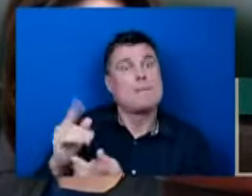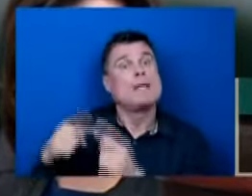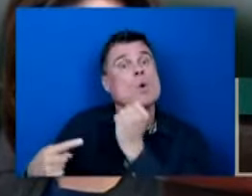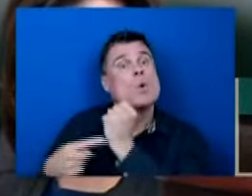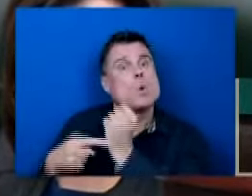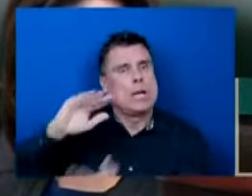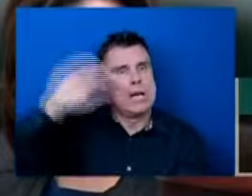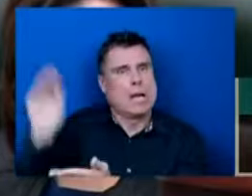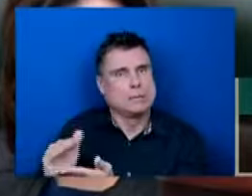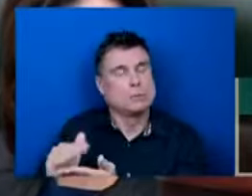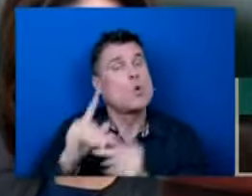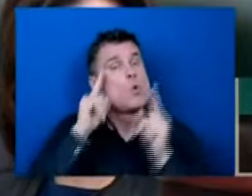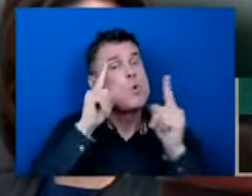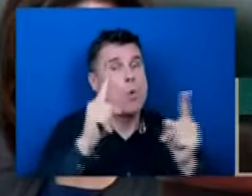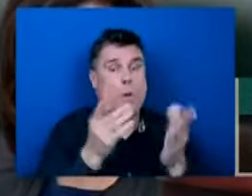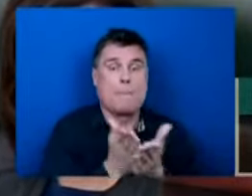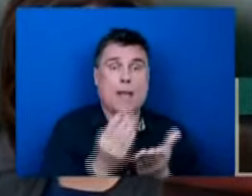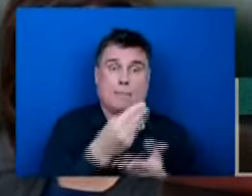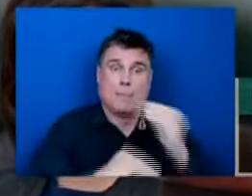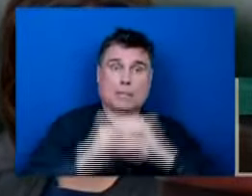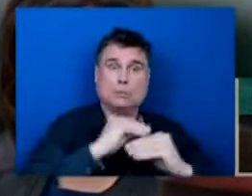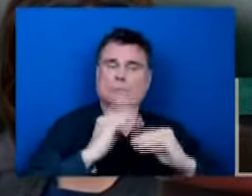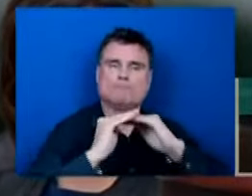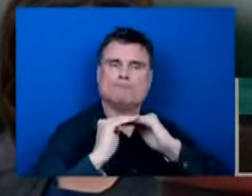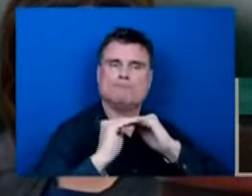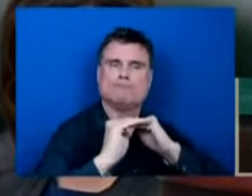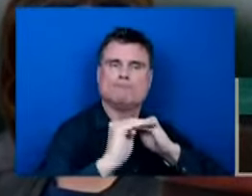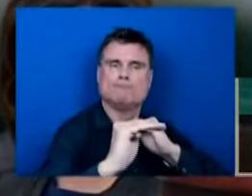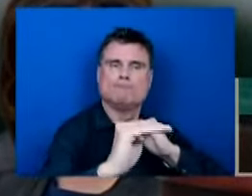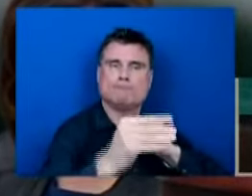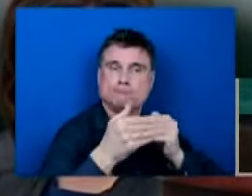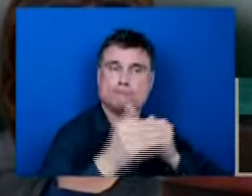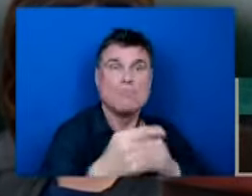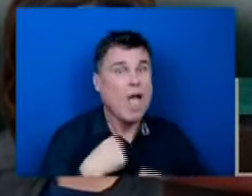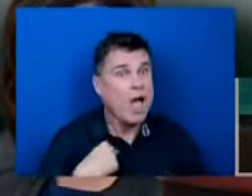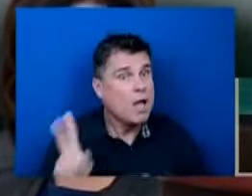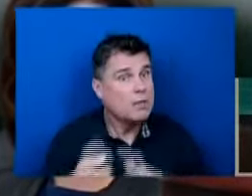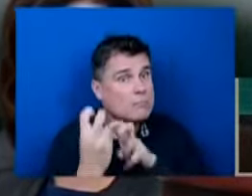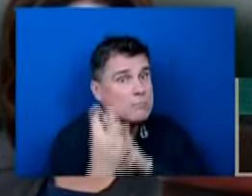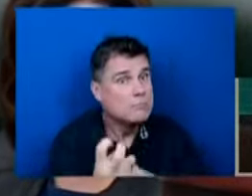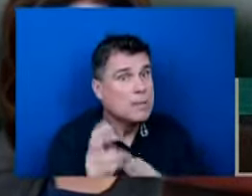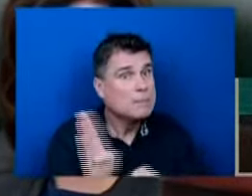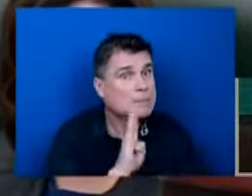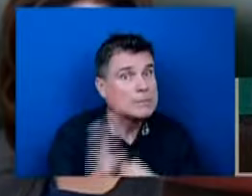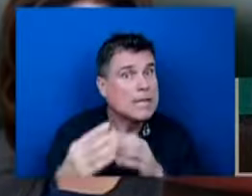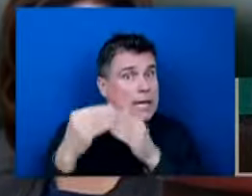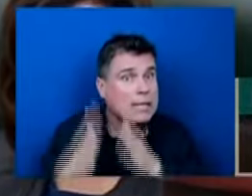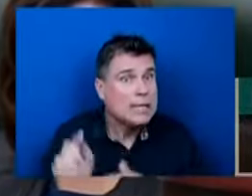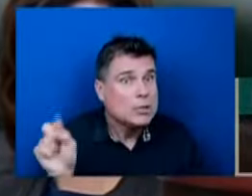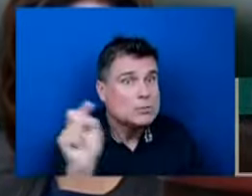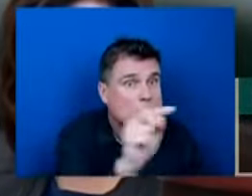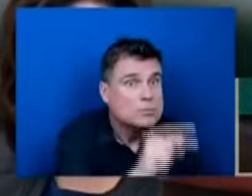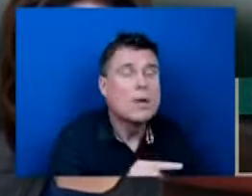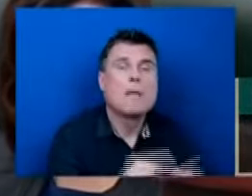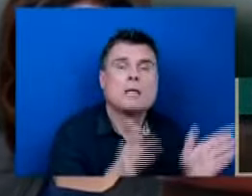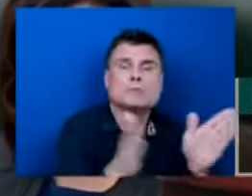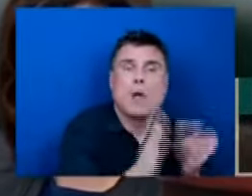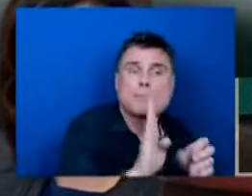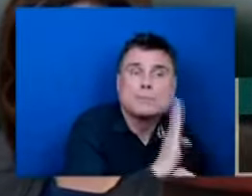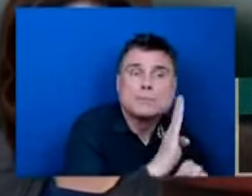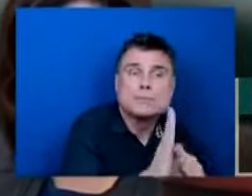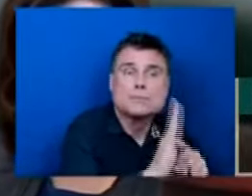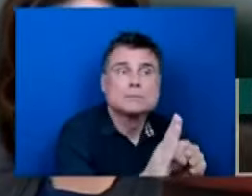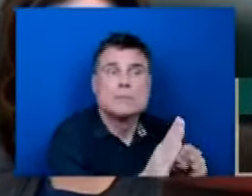Mr. Speaker, I visited with business leaders, small business owners, and entrepreneurs. There's an overwhelming agreement that a nimble,